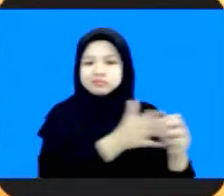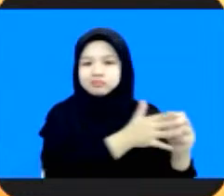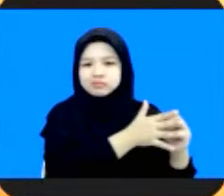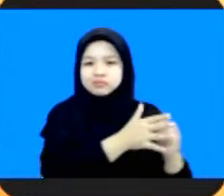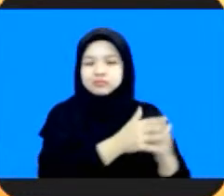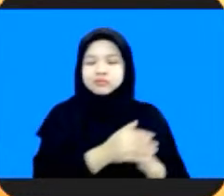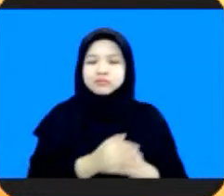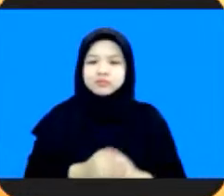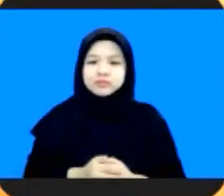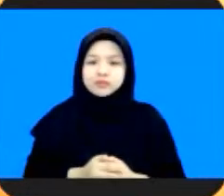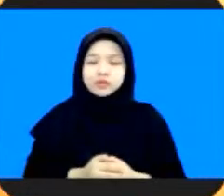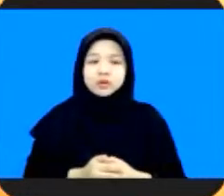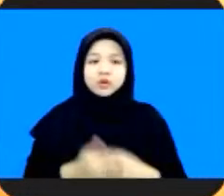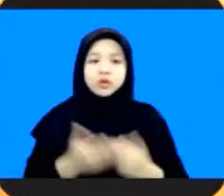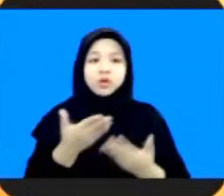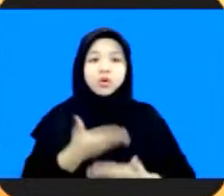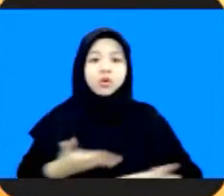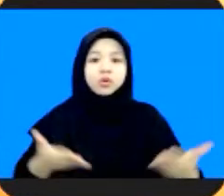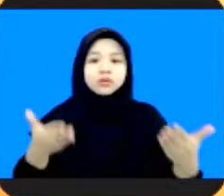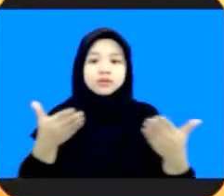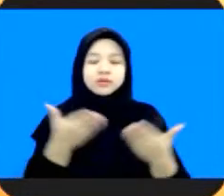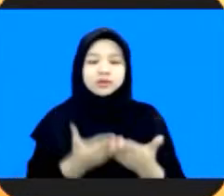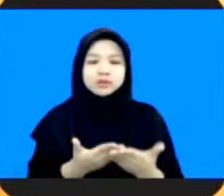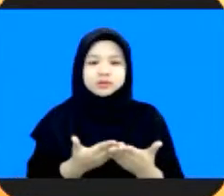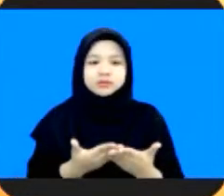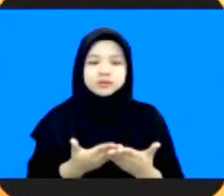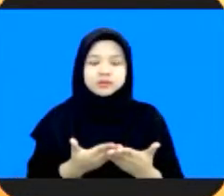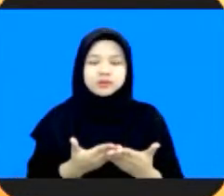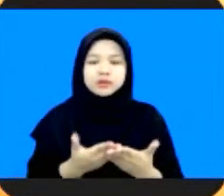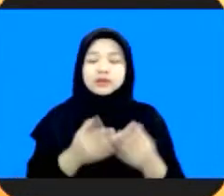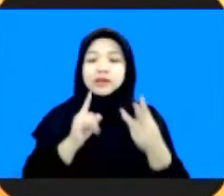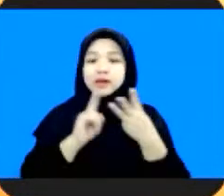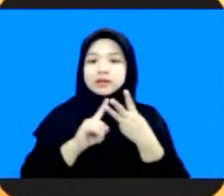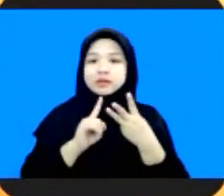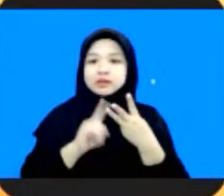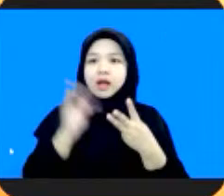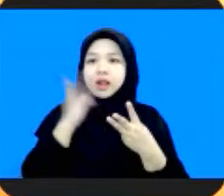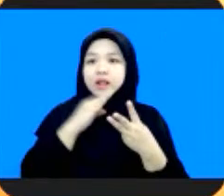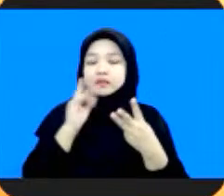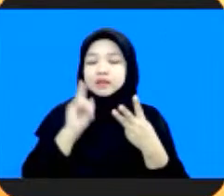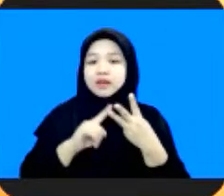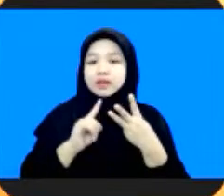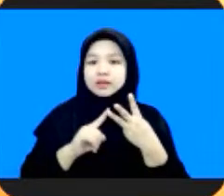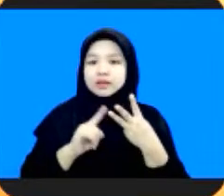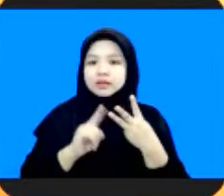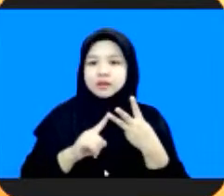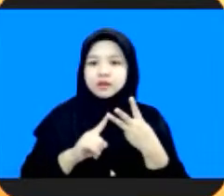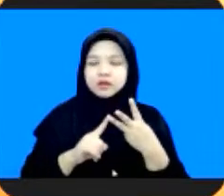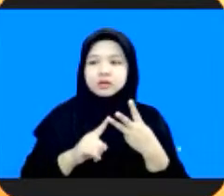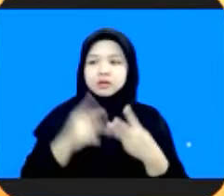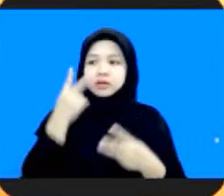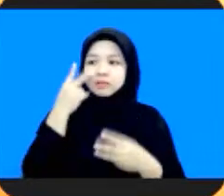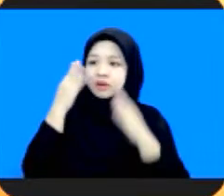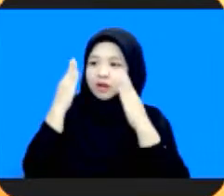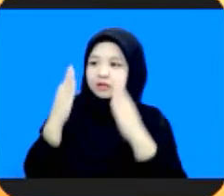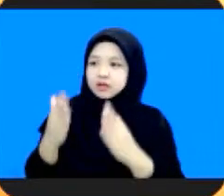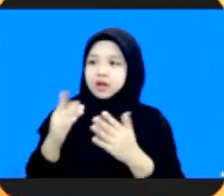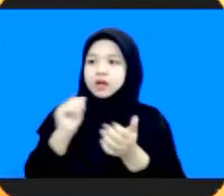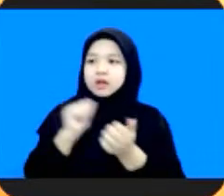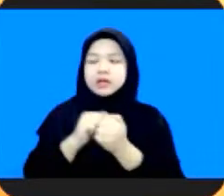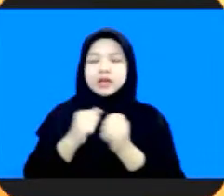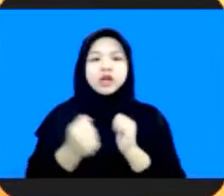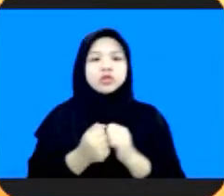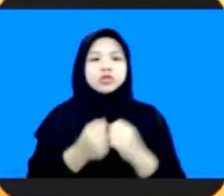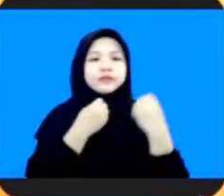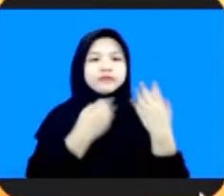regulation-based approach to disinformation. The third reason is that if you really look at disinformation, what really